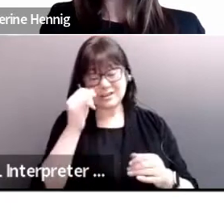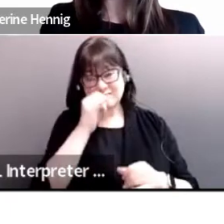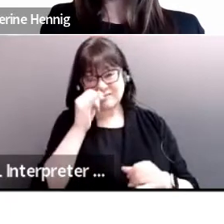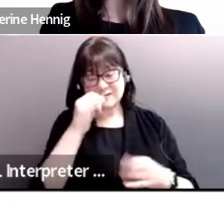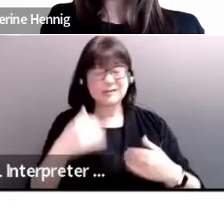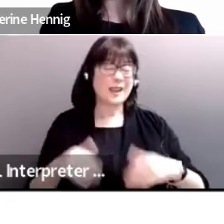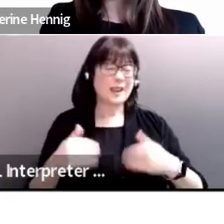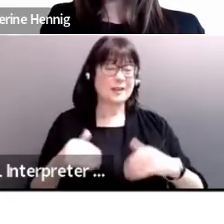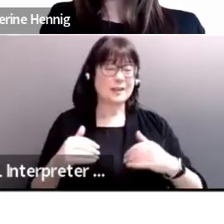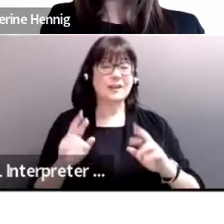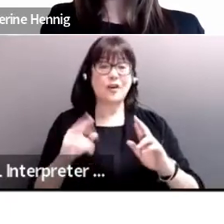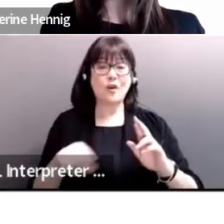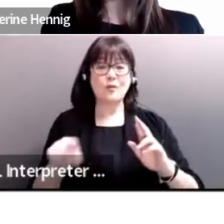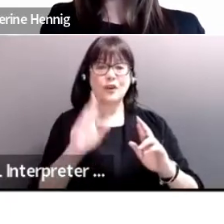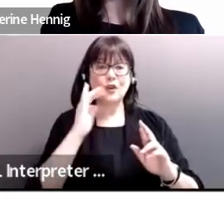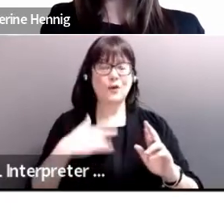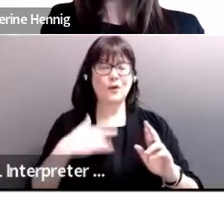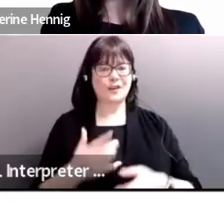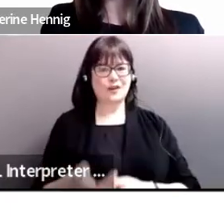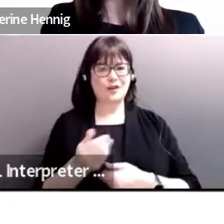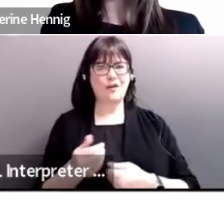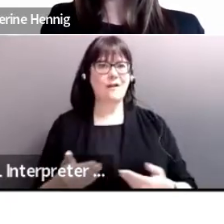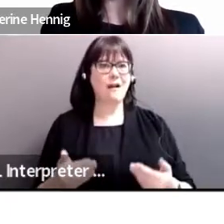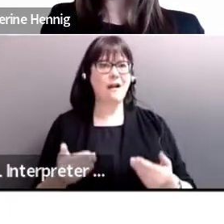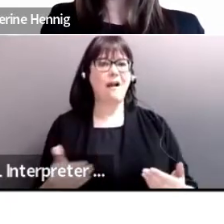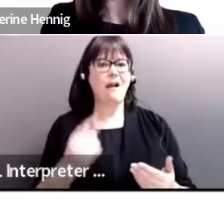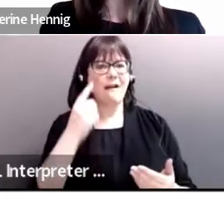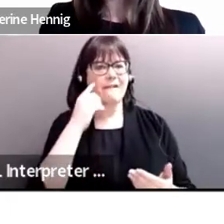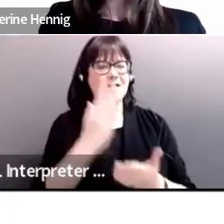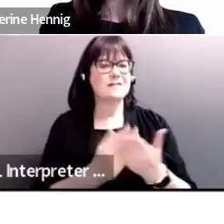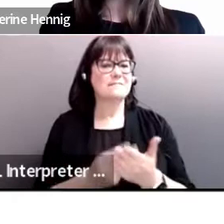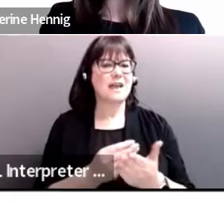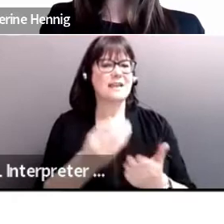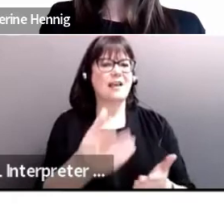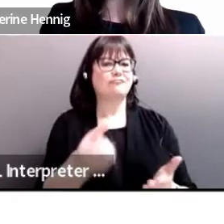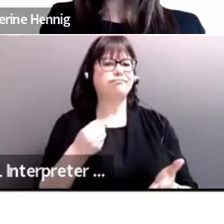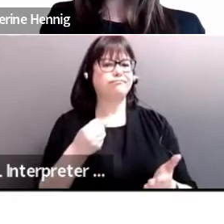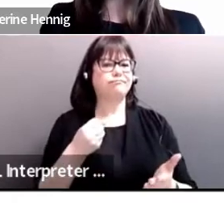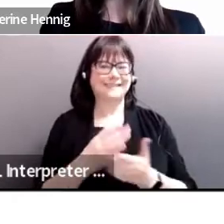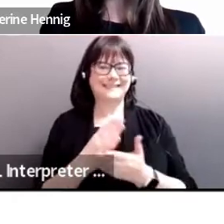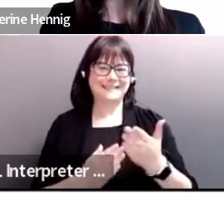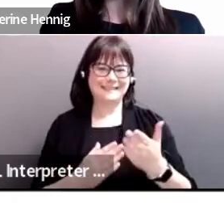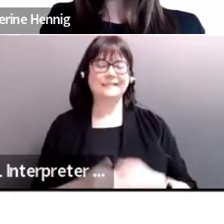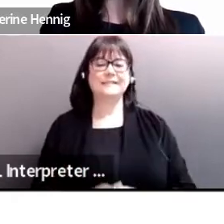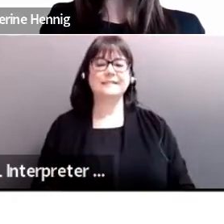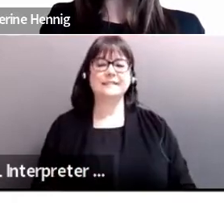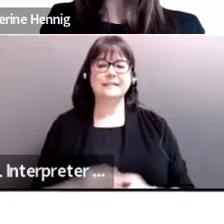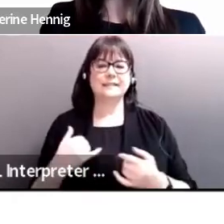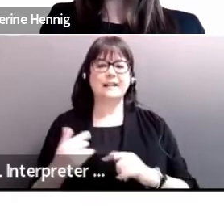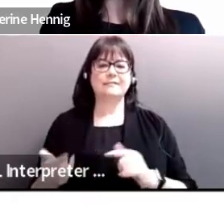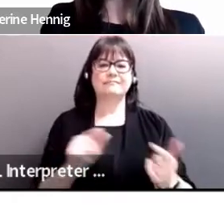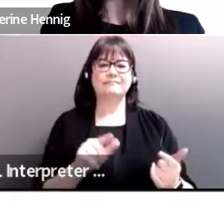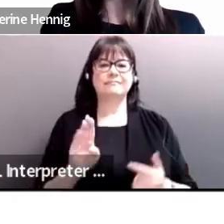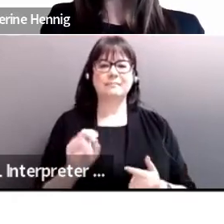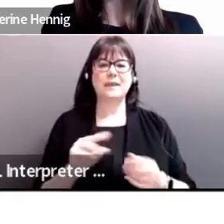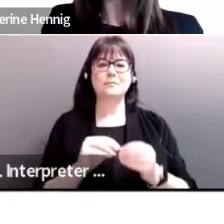go either grab a piece of that pie or continue building your business using that money. I'll now hand it off to Ben to dive a little bit deeper into the